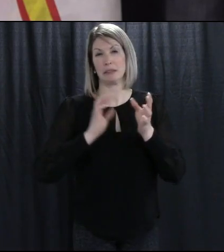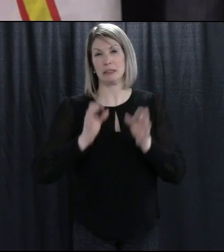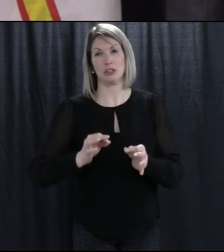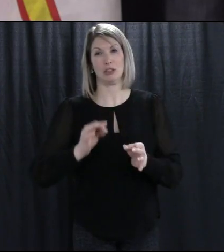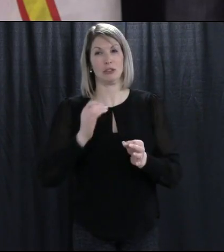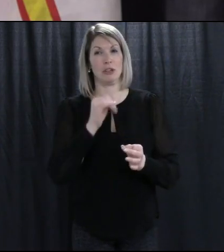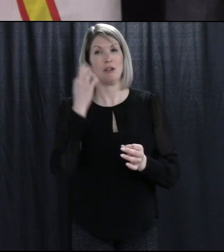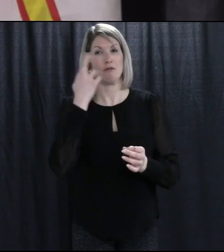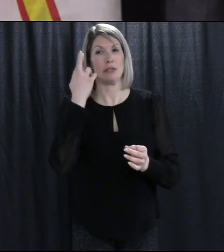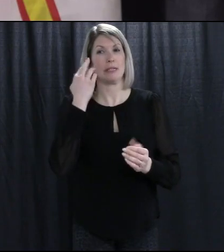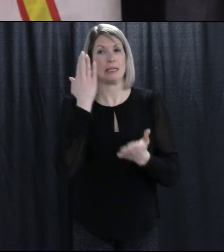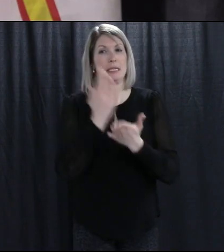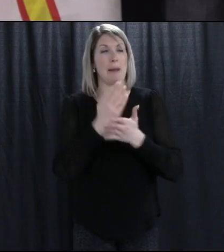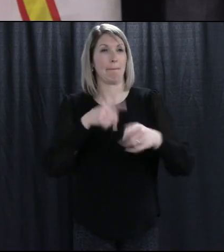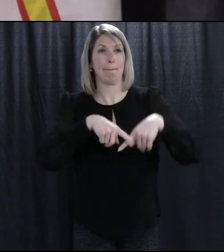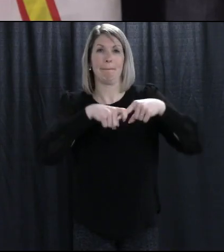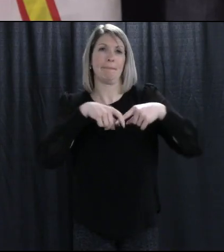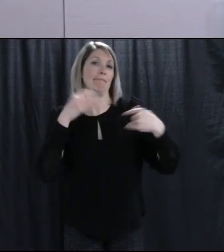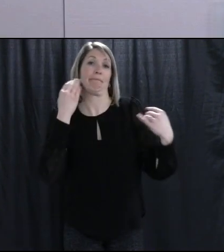point.